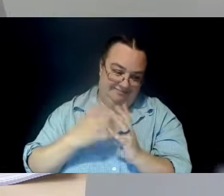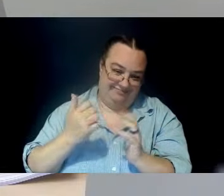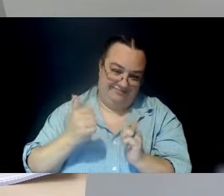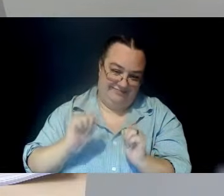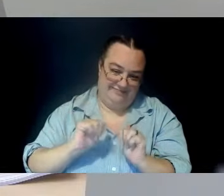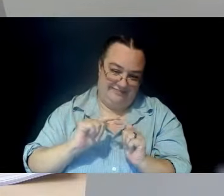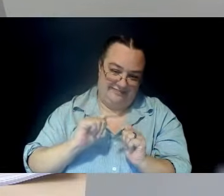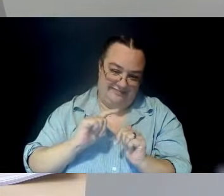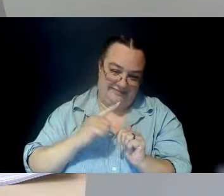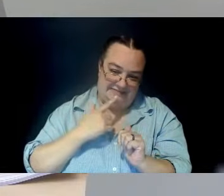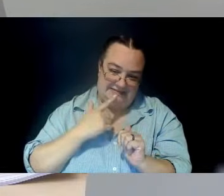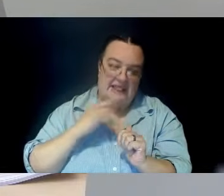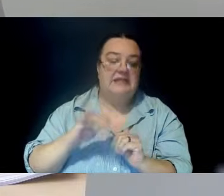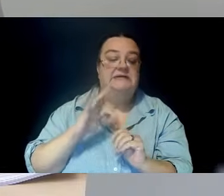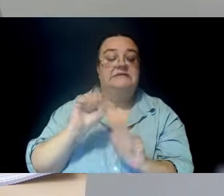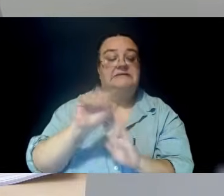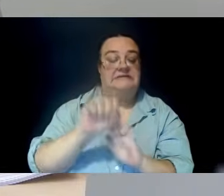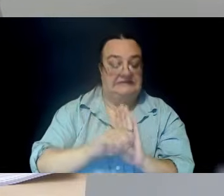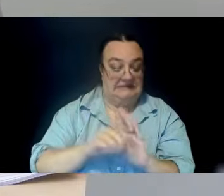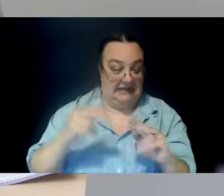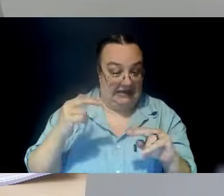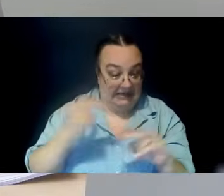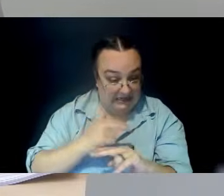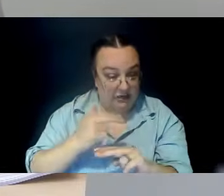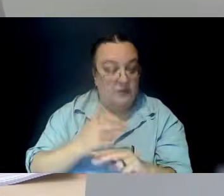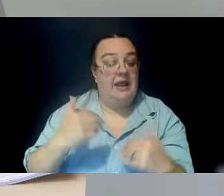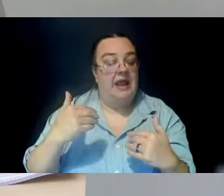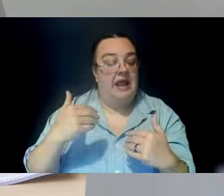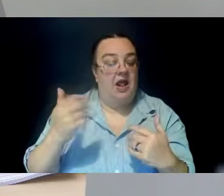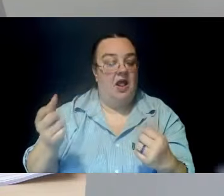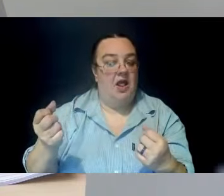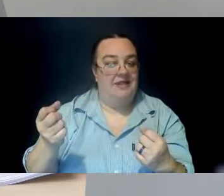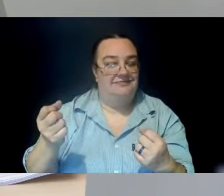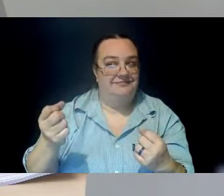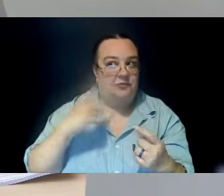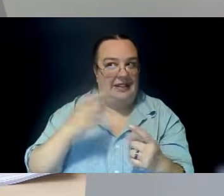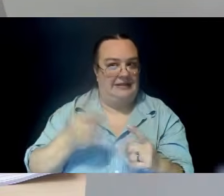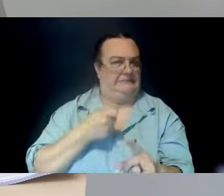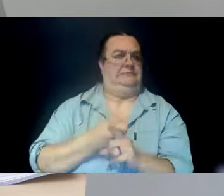has threw us a little bit of a curveball in the sense that